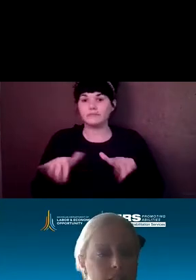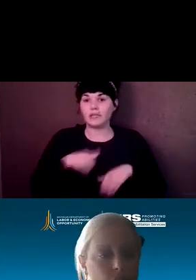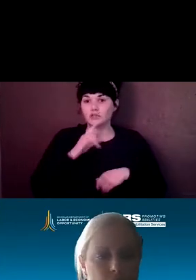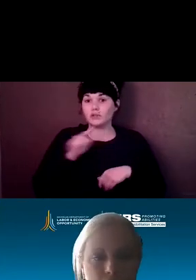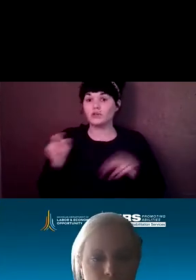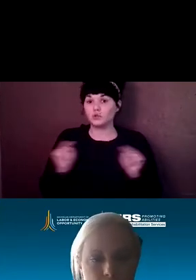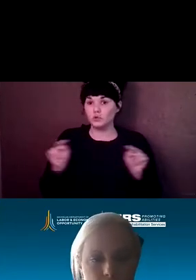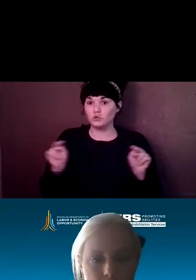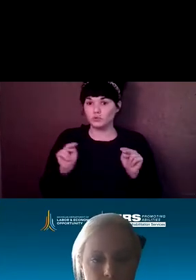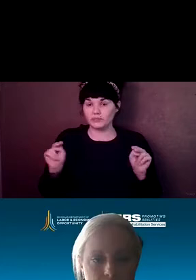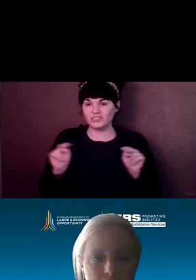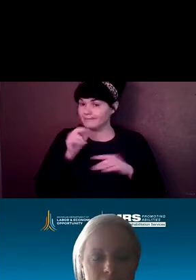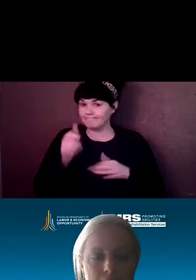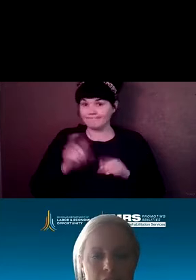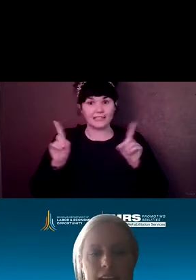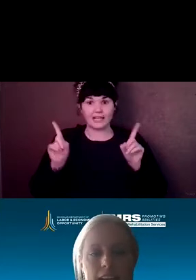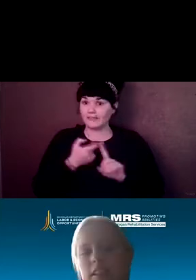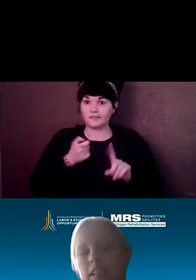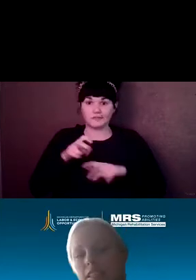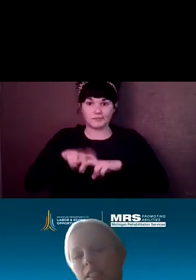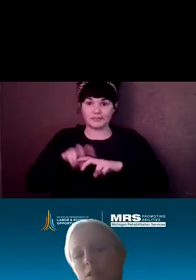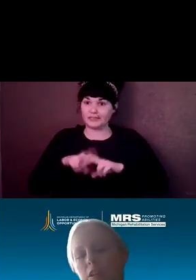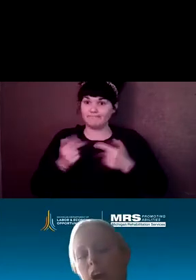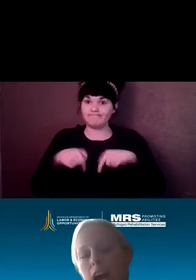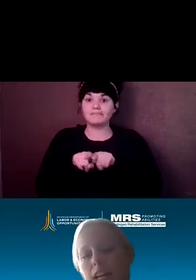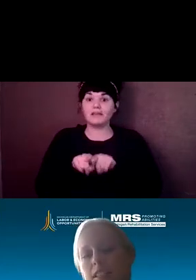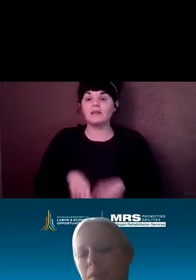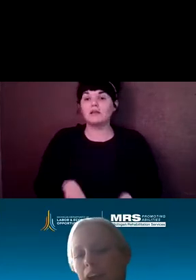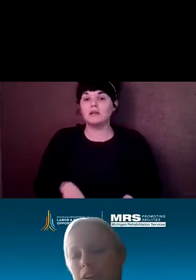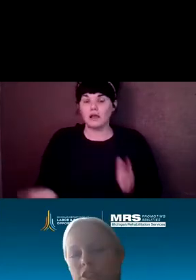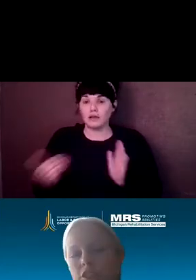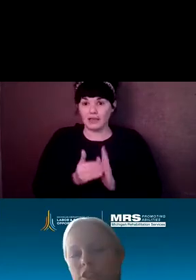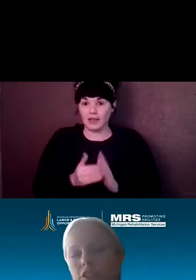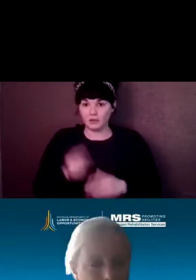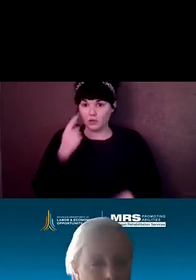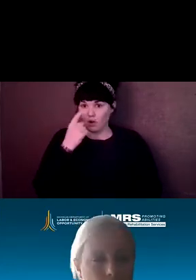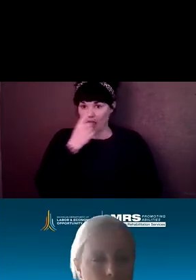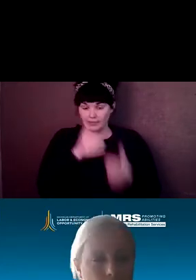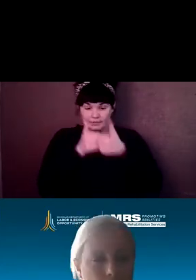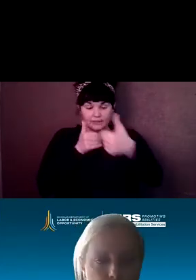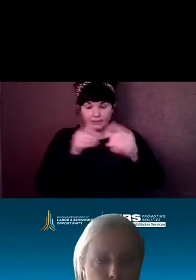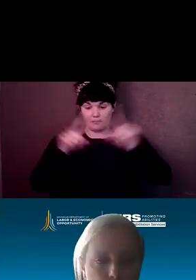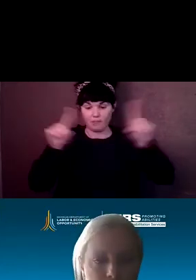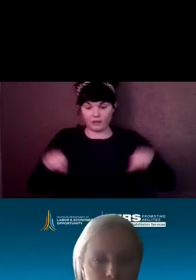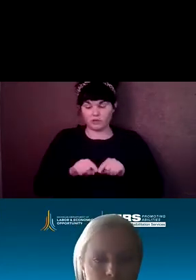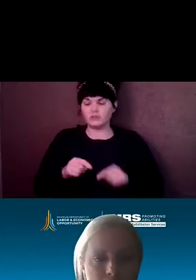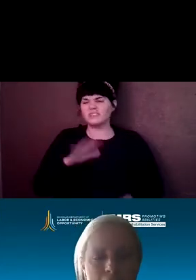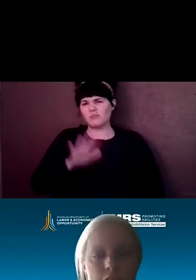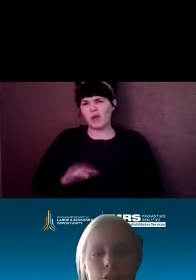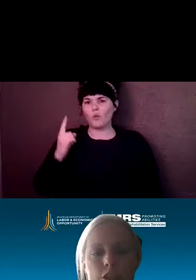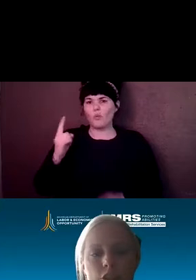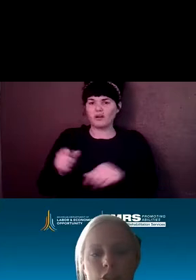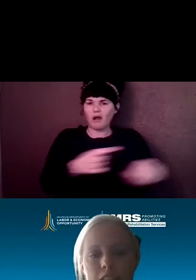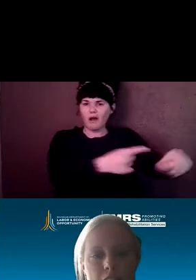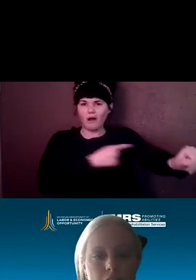It's no different than when you're sitting. Again, the distance between your eyes and the monitor should be about an arm's length away. And to